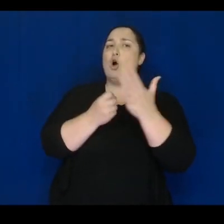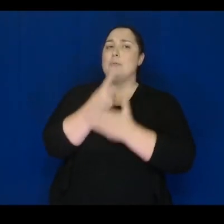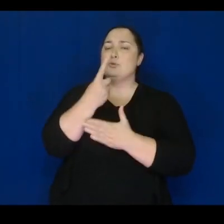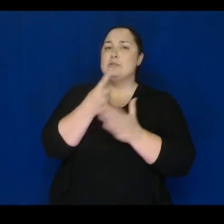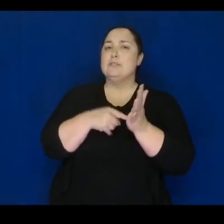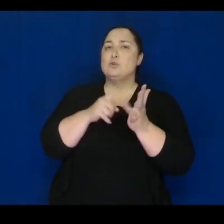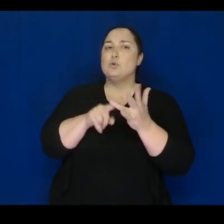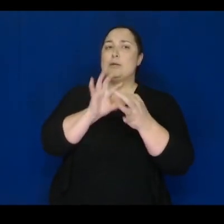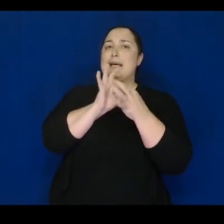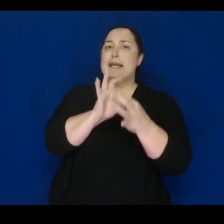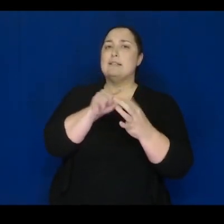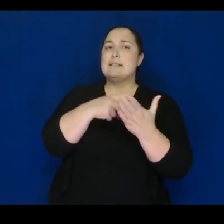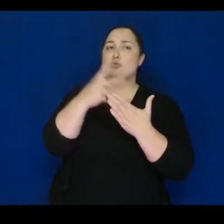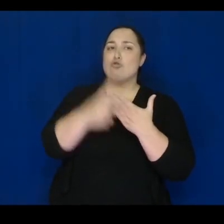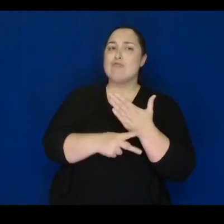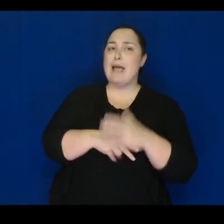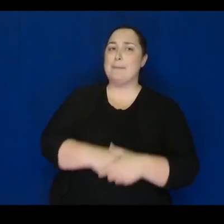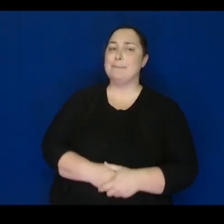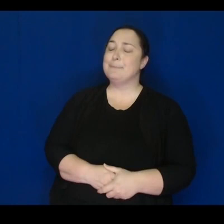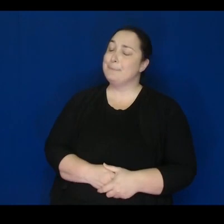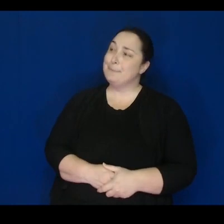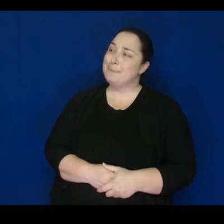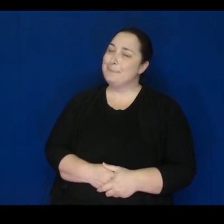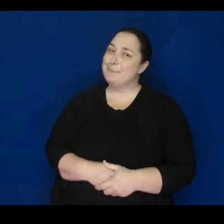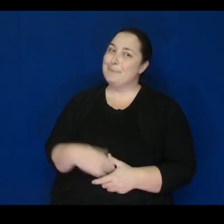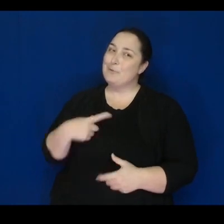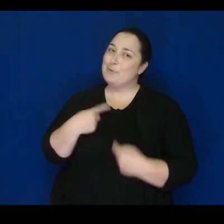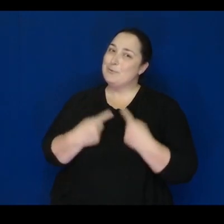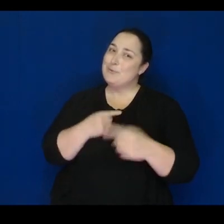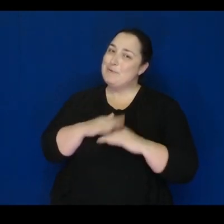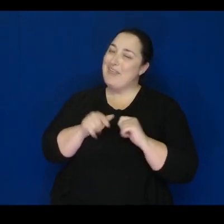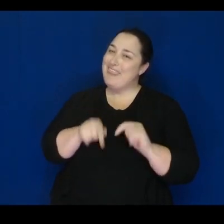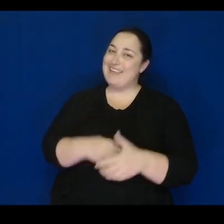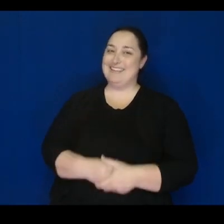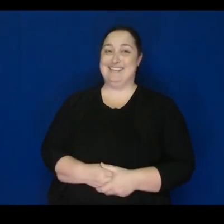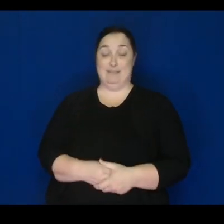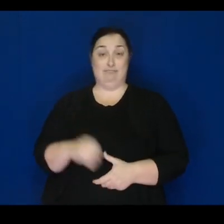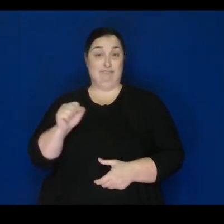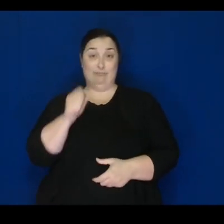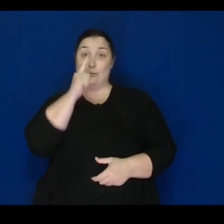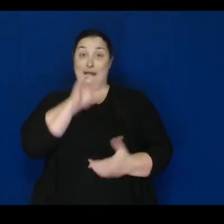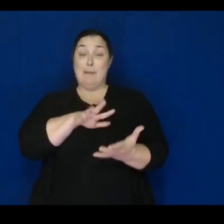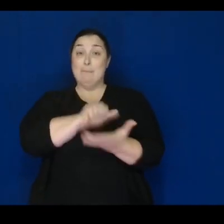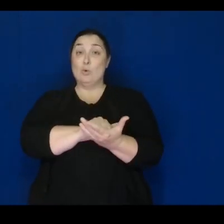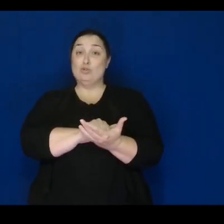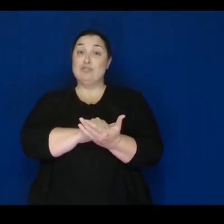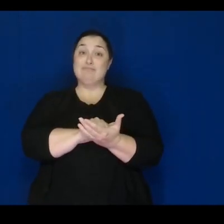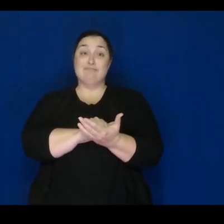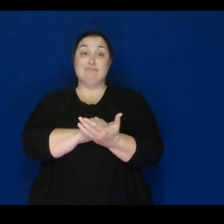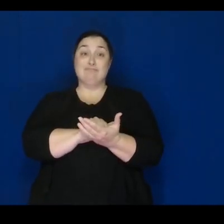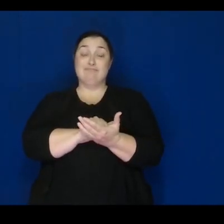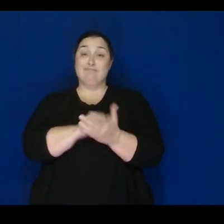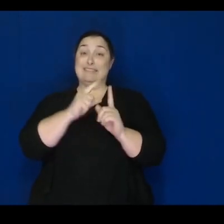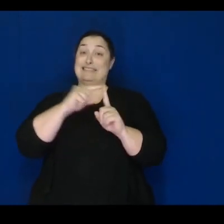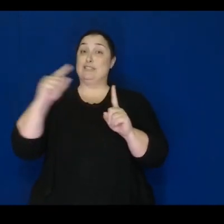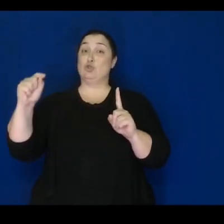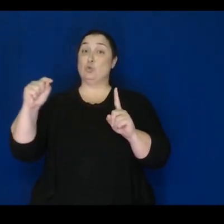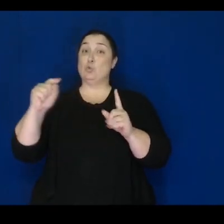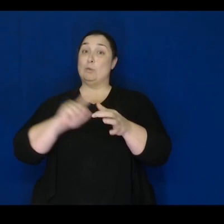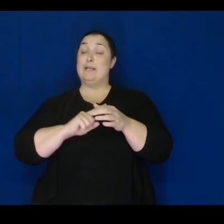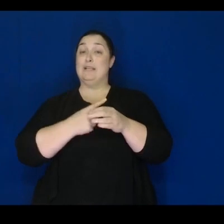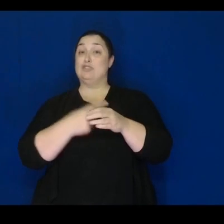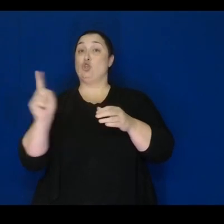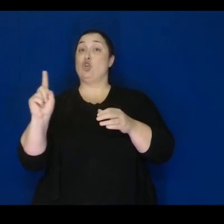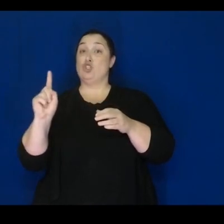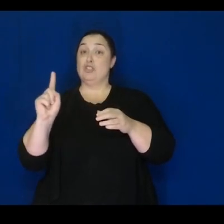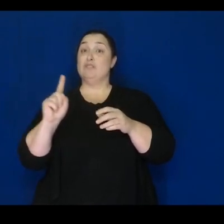this program. Would you like to explore that briefly, Krystal? Yeah, so you can book a digital excursion with us where we can